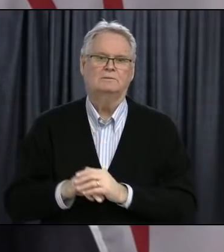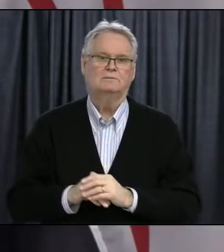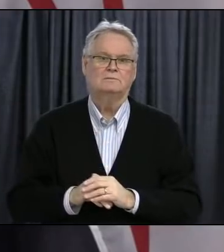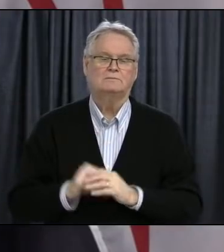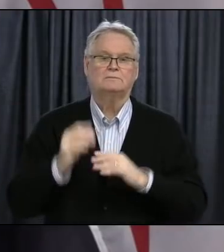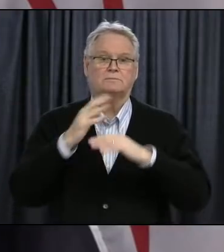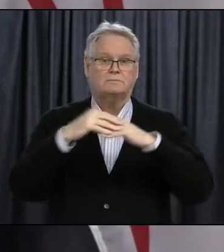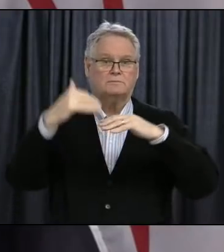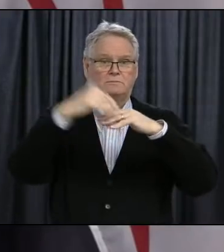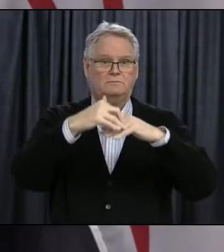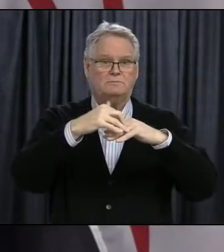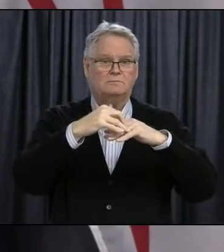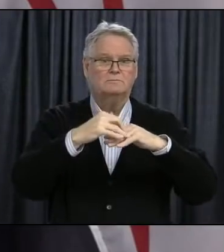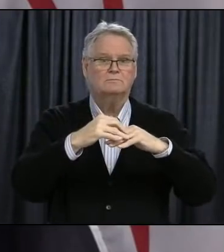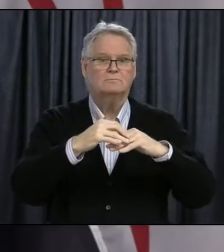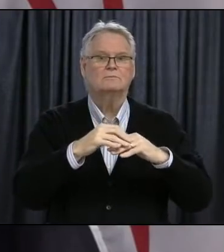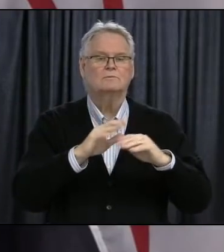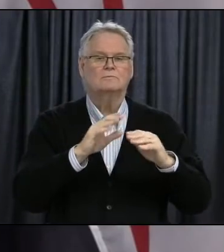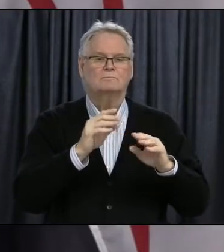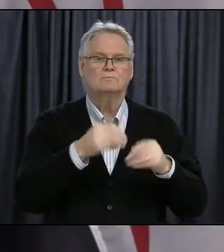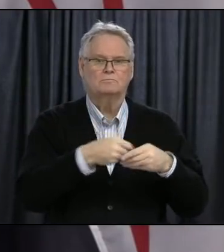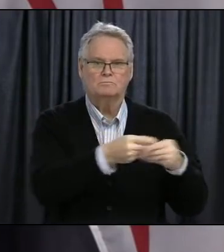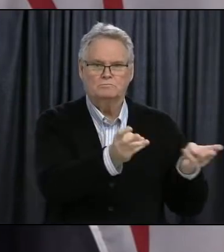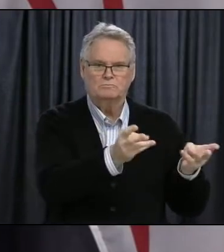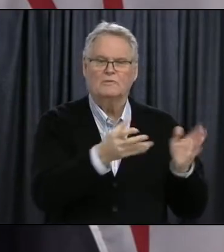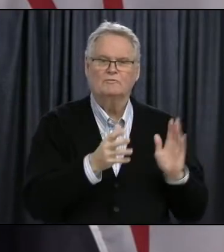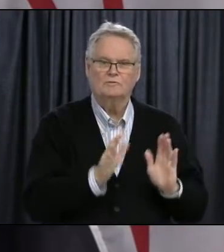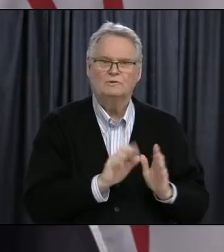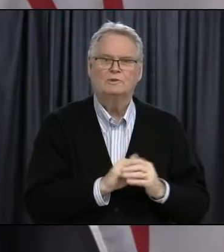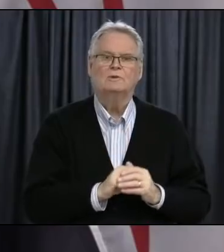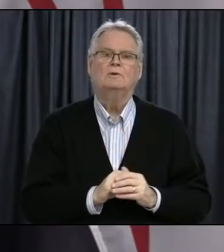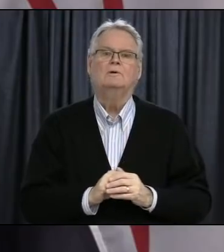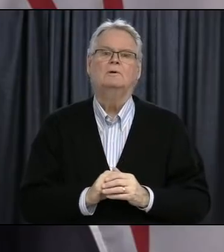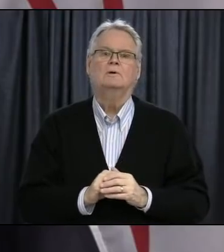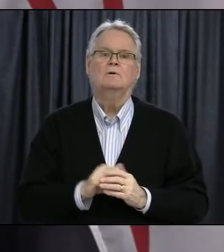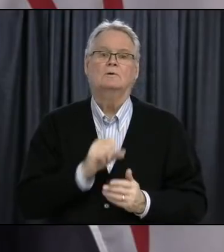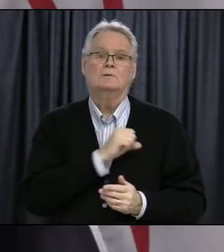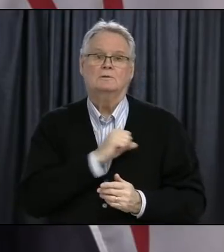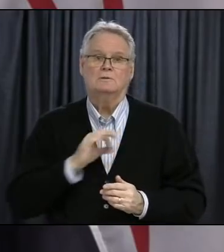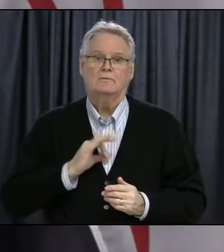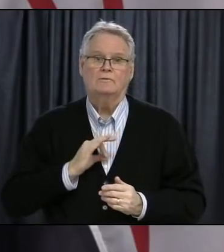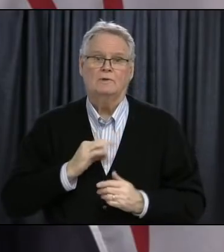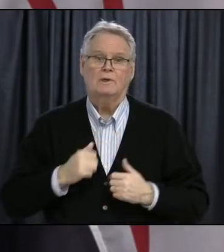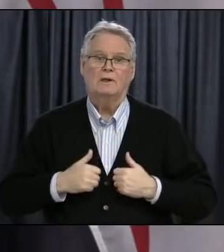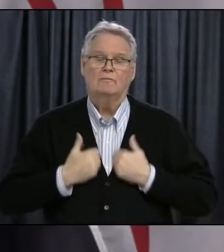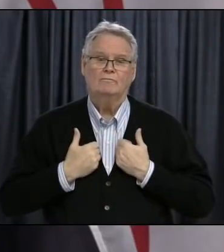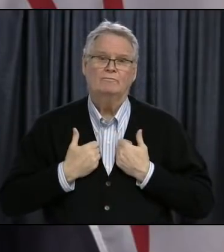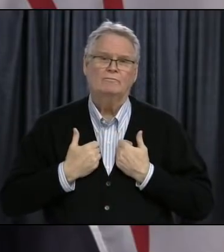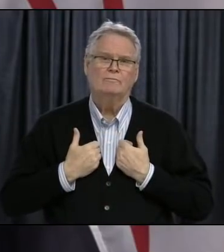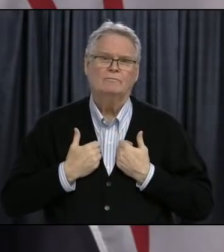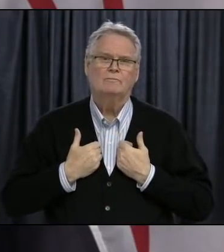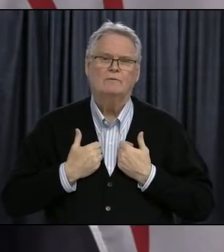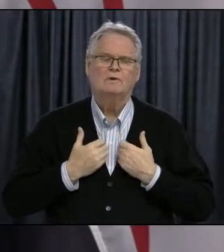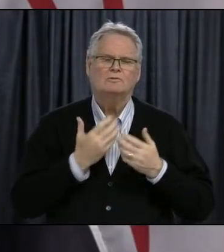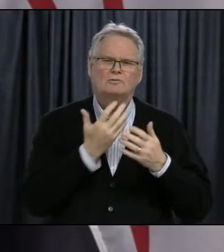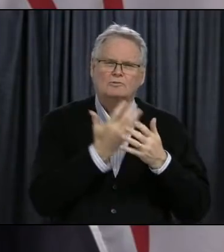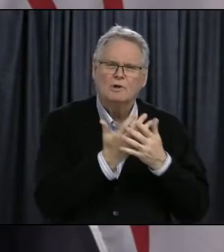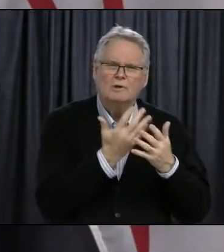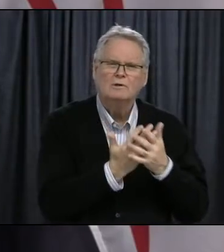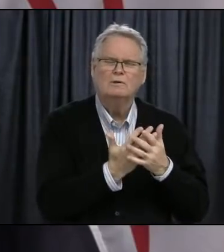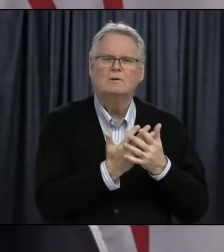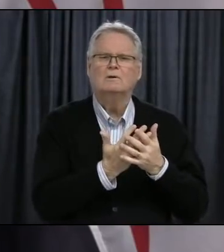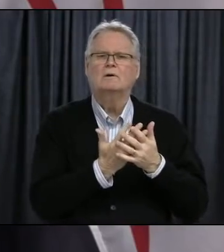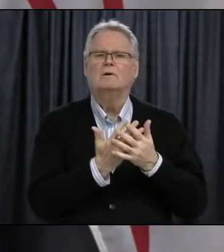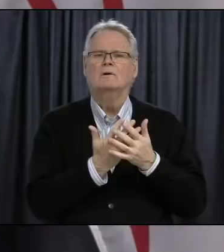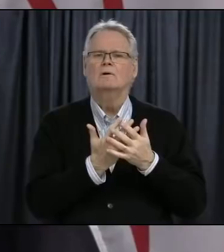and essential visitors at congregate living facilities, such as shelters, group homes, and correctional facilities. Frontline healthcare workers,